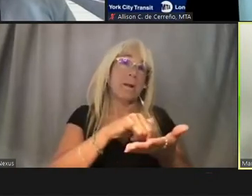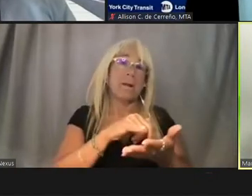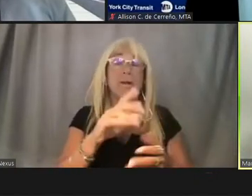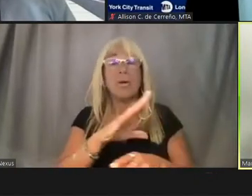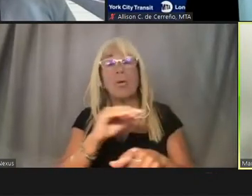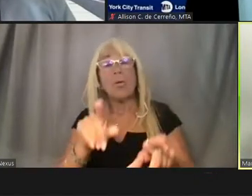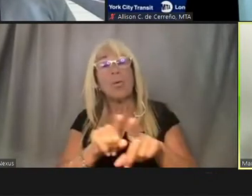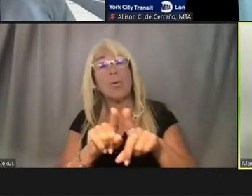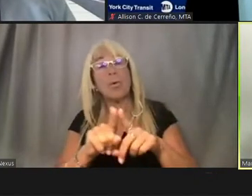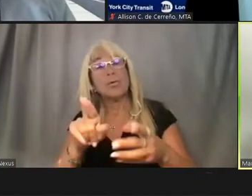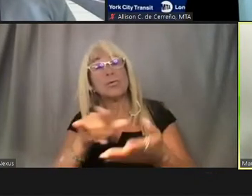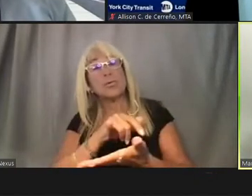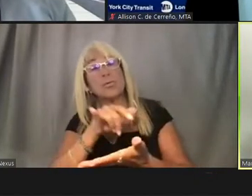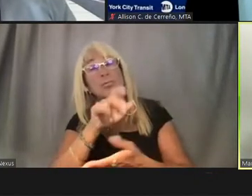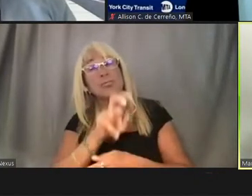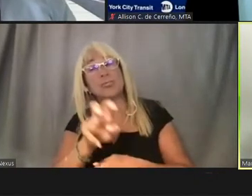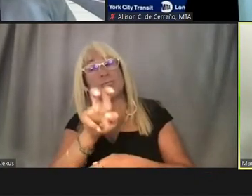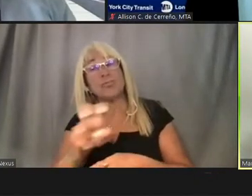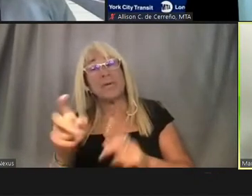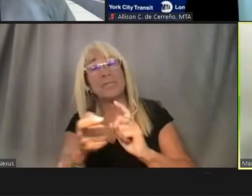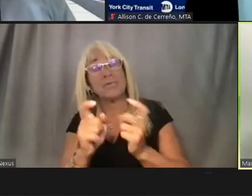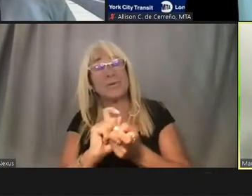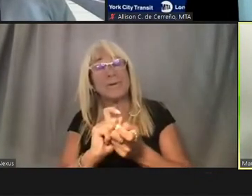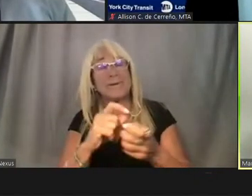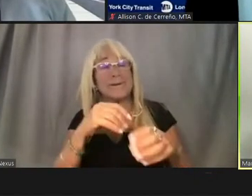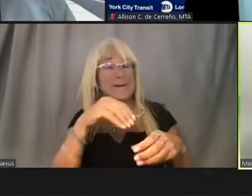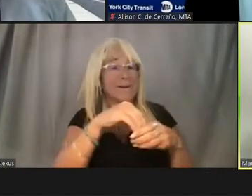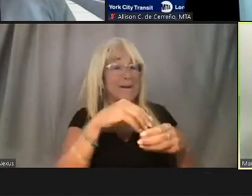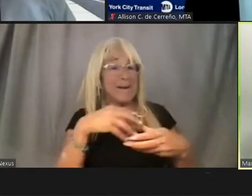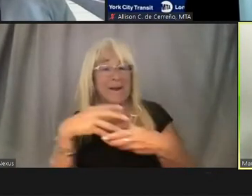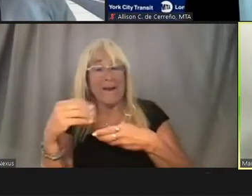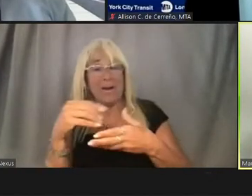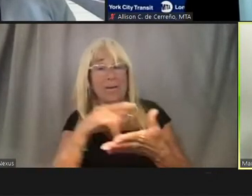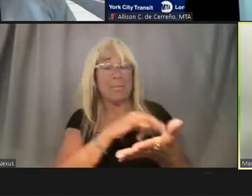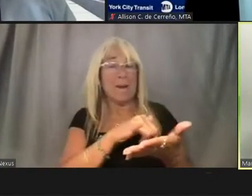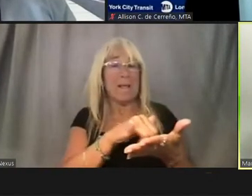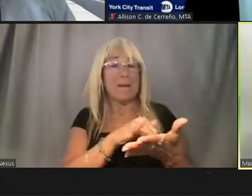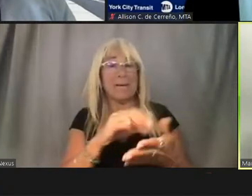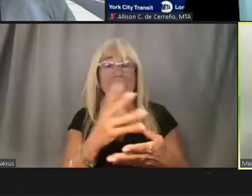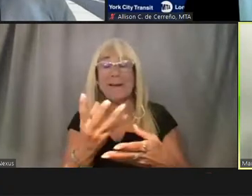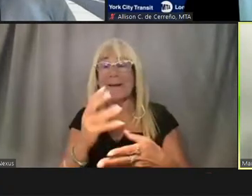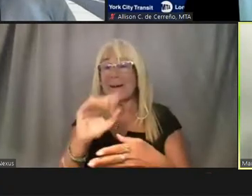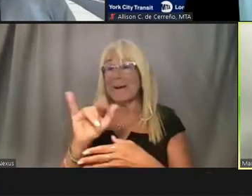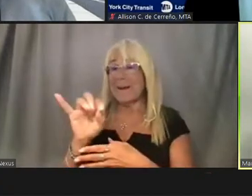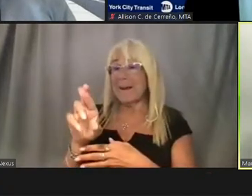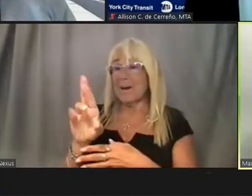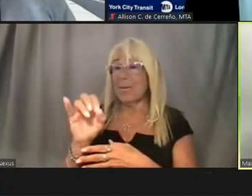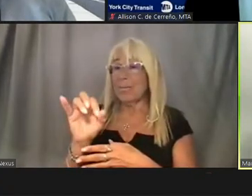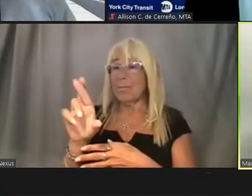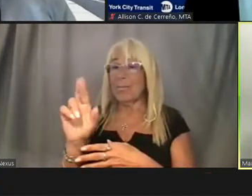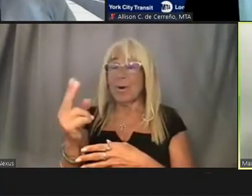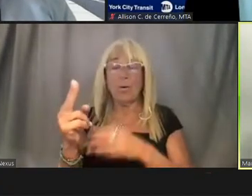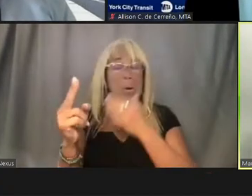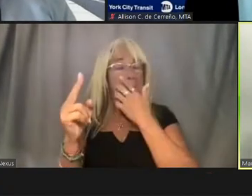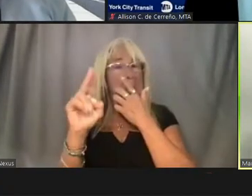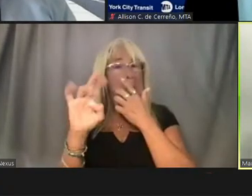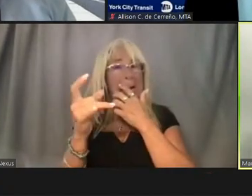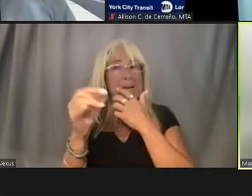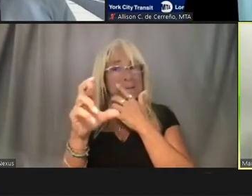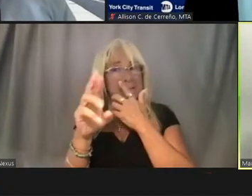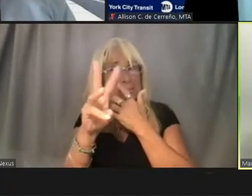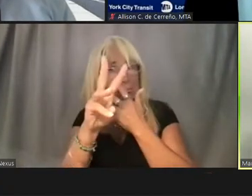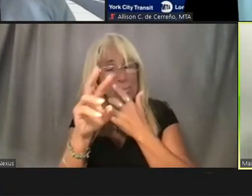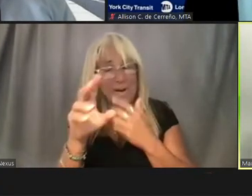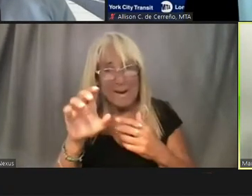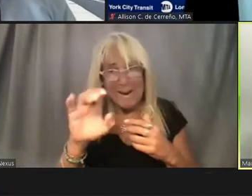that getting in and out of Manhattan is just simply not enough the announcement of the interboro express is exciting for Brooklyn and Queens residents who'll be able to travel